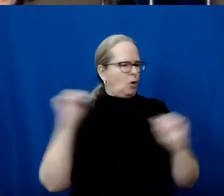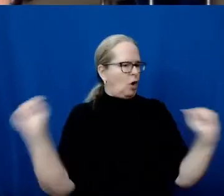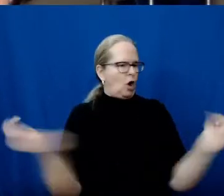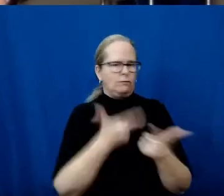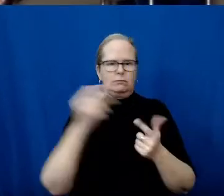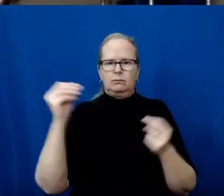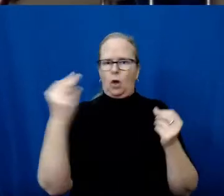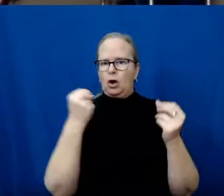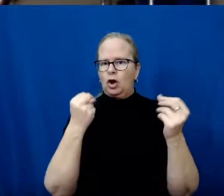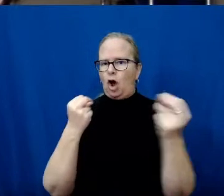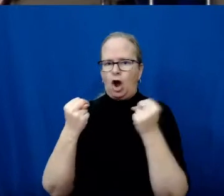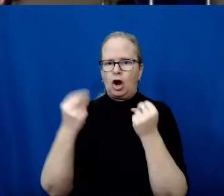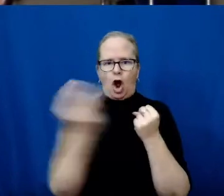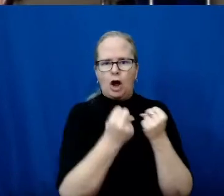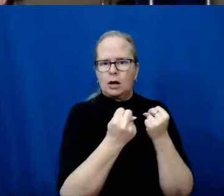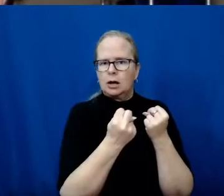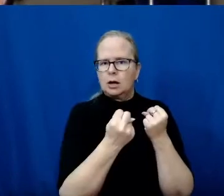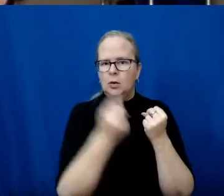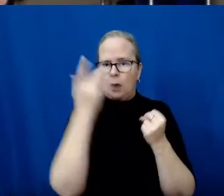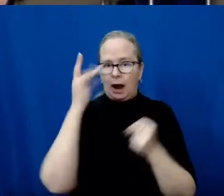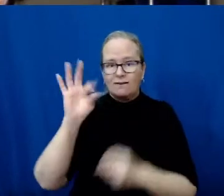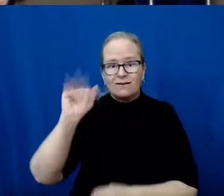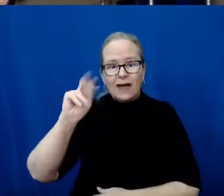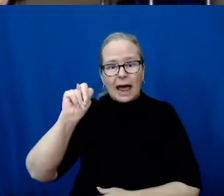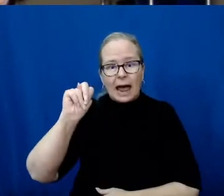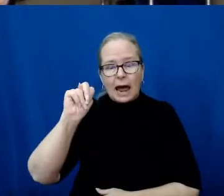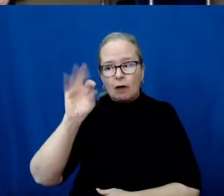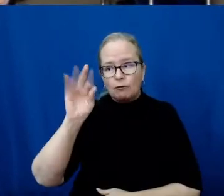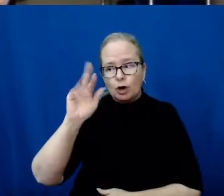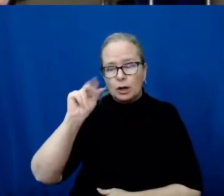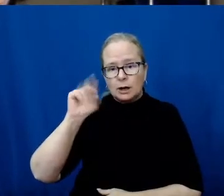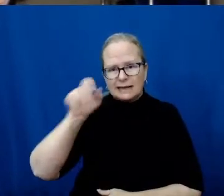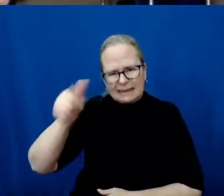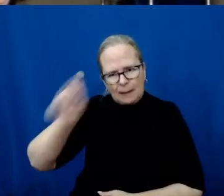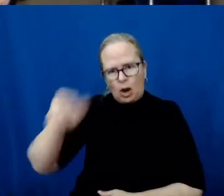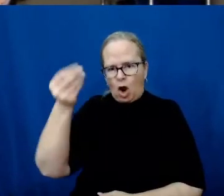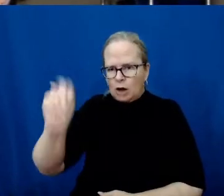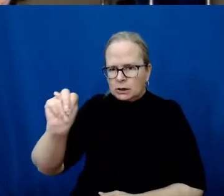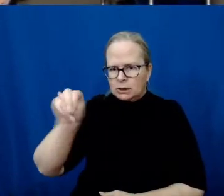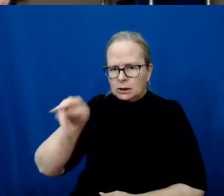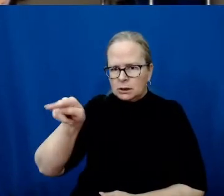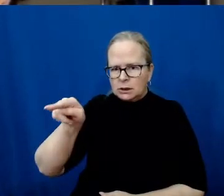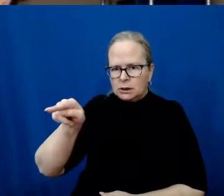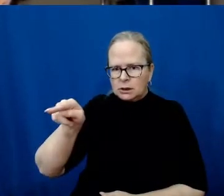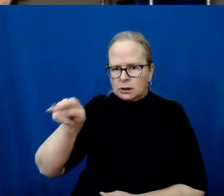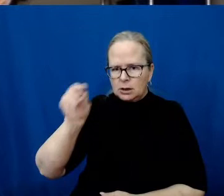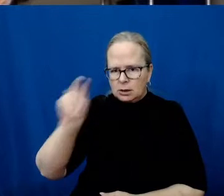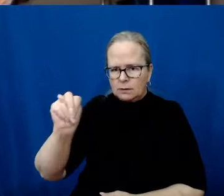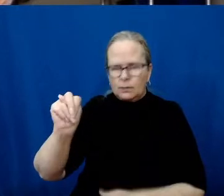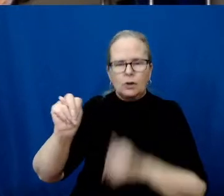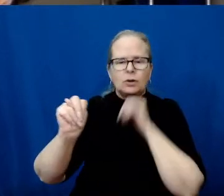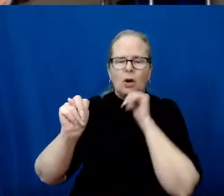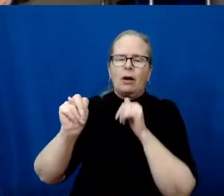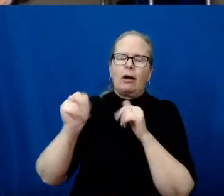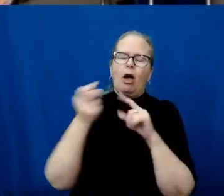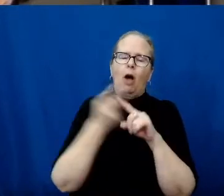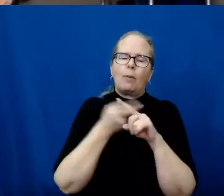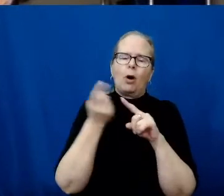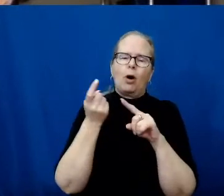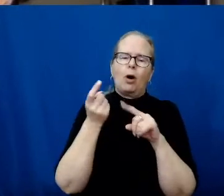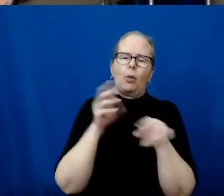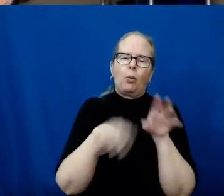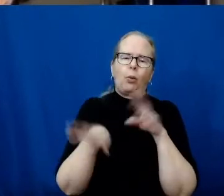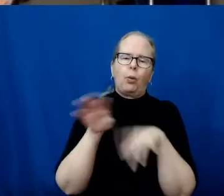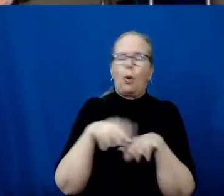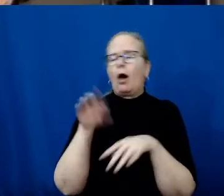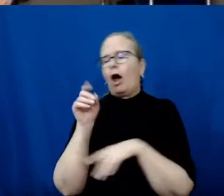Okay, what particulate rate or degree or whatever, I don't know things about filter do you have